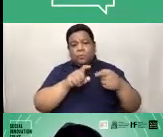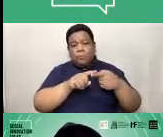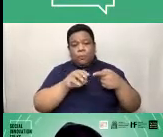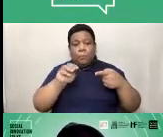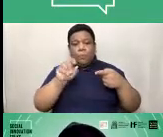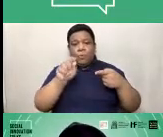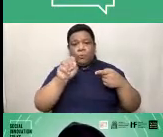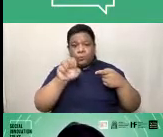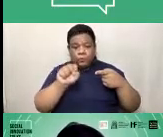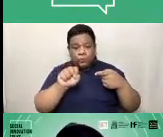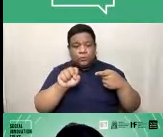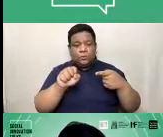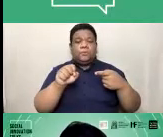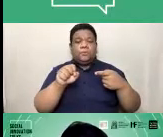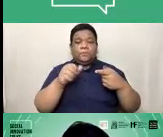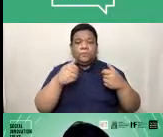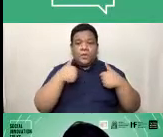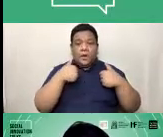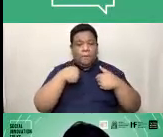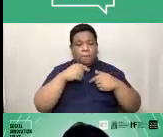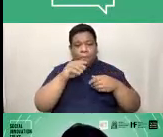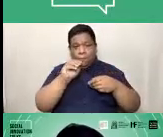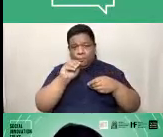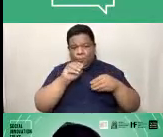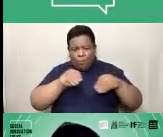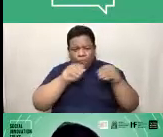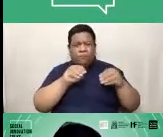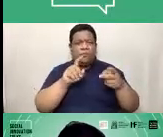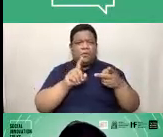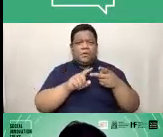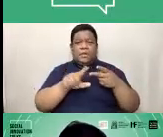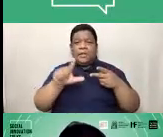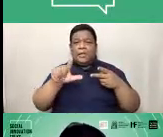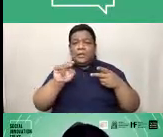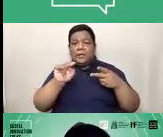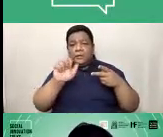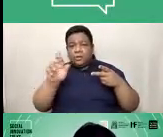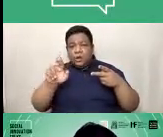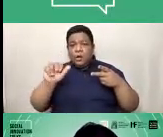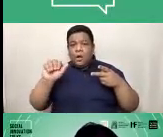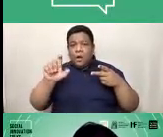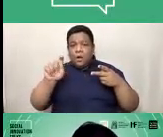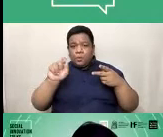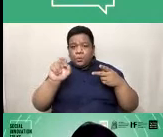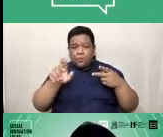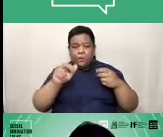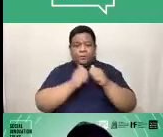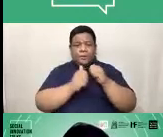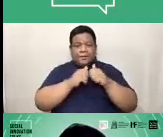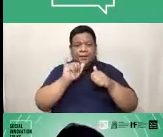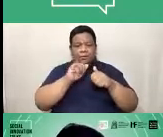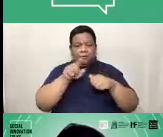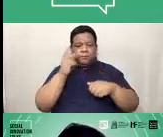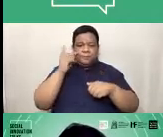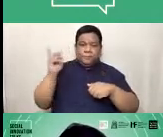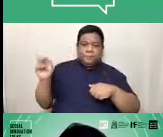So they're simply moving and rotating. Other ways are for linear actuators, which are examples of sliding parts that move.